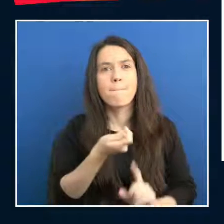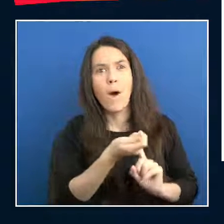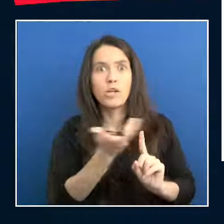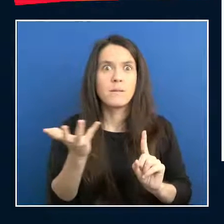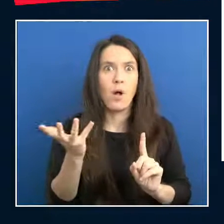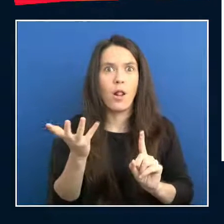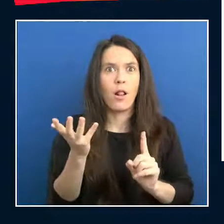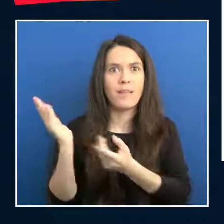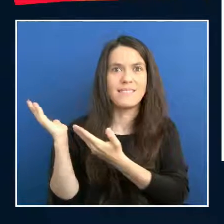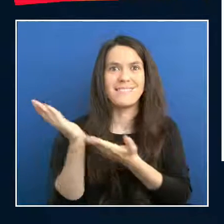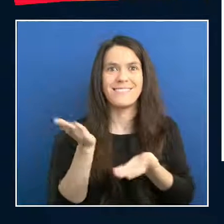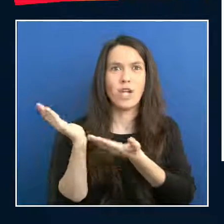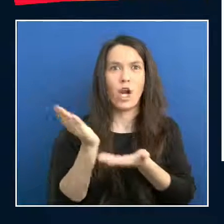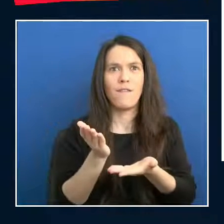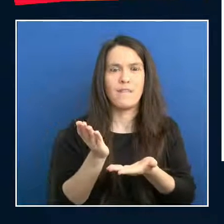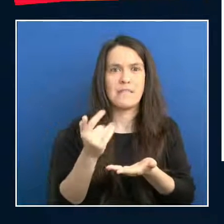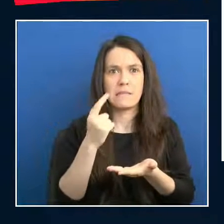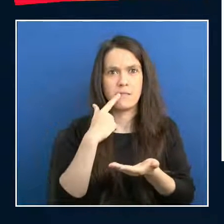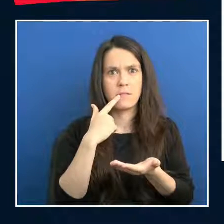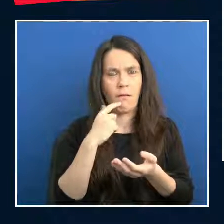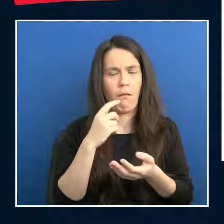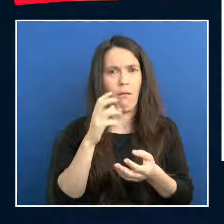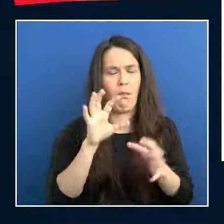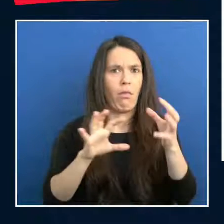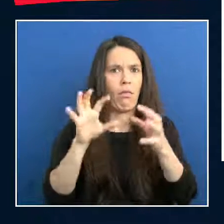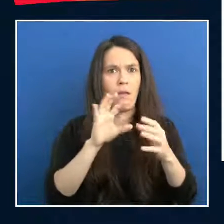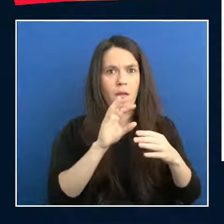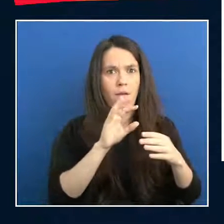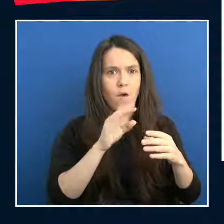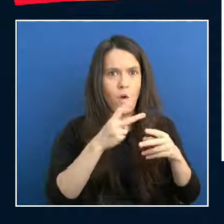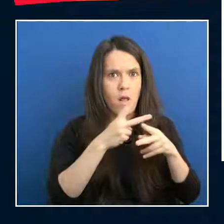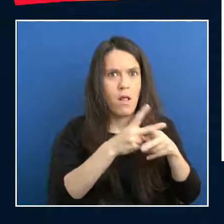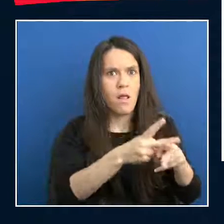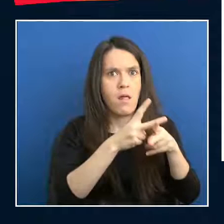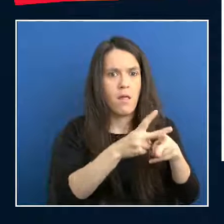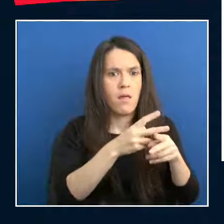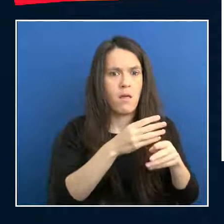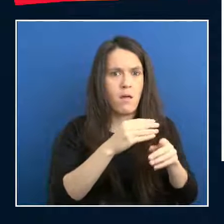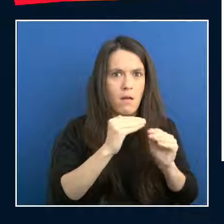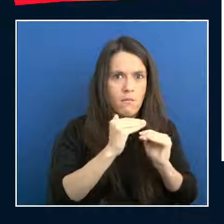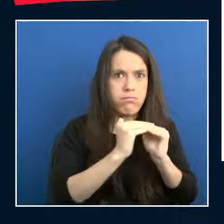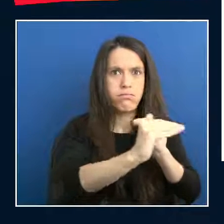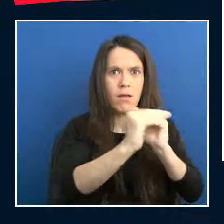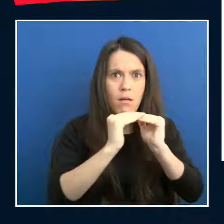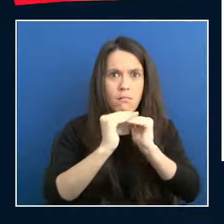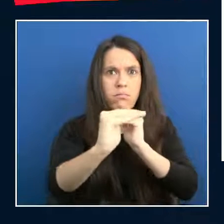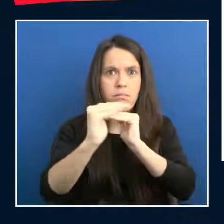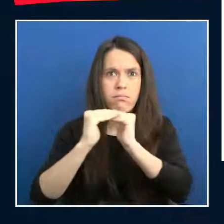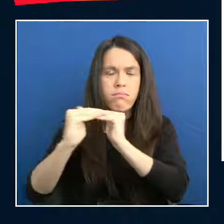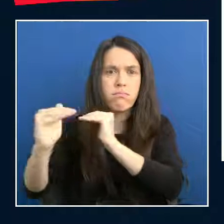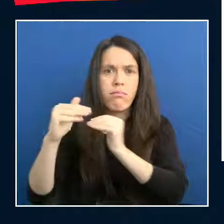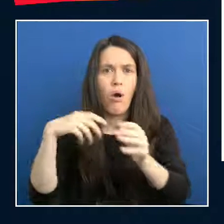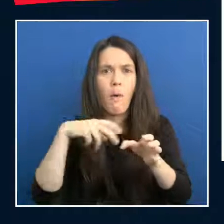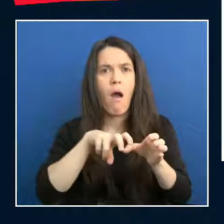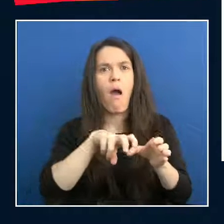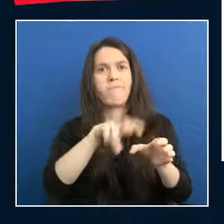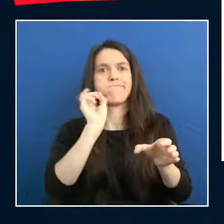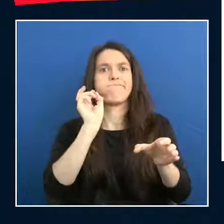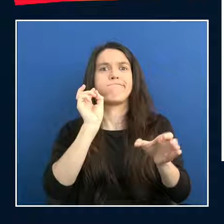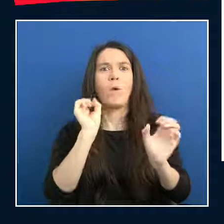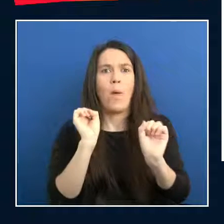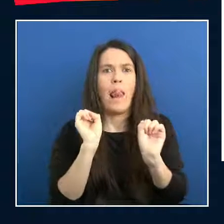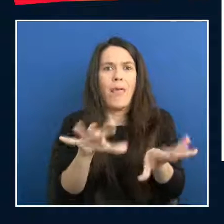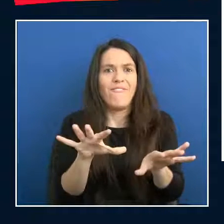multiple services can be very hard to maintain. So, and then people leave or switch jobs, positions, and